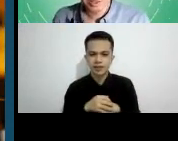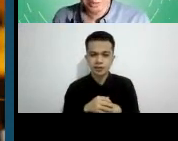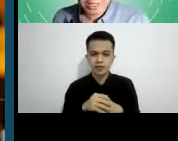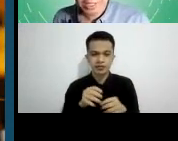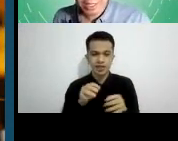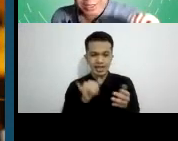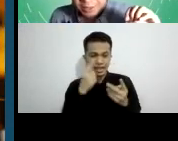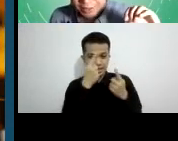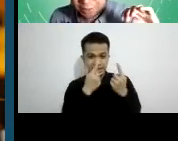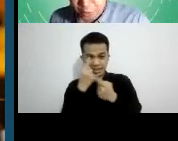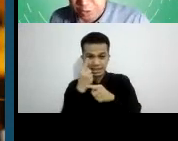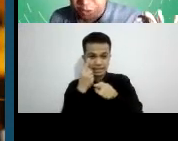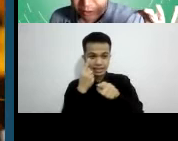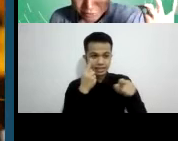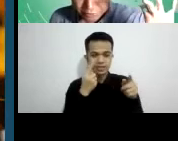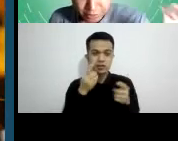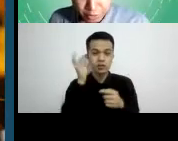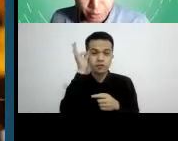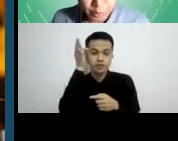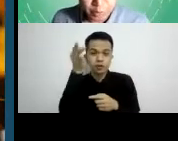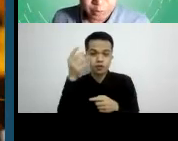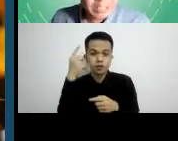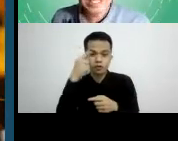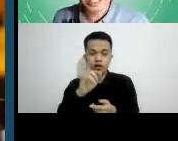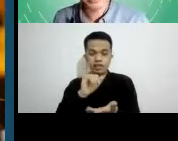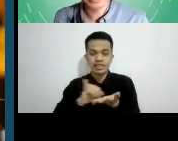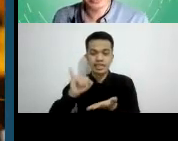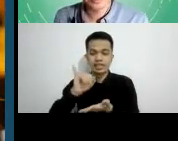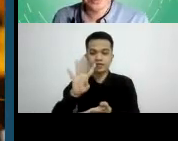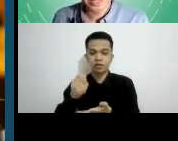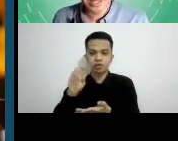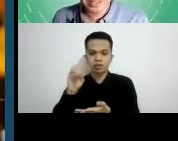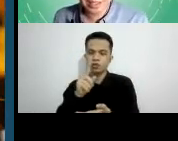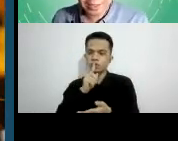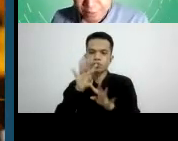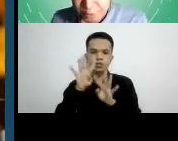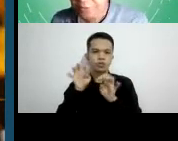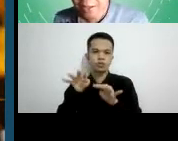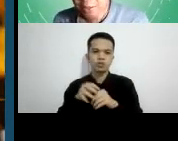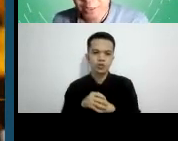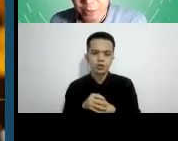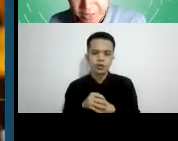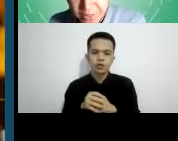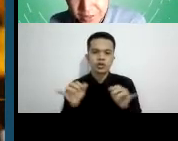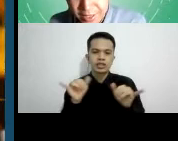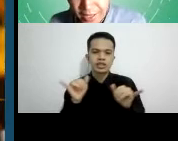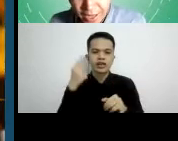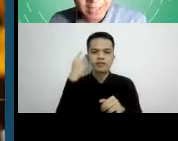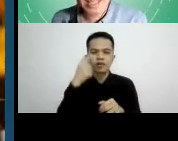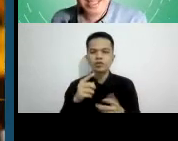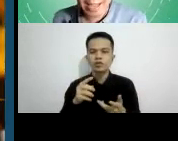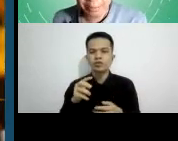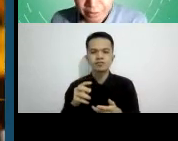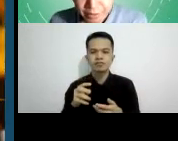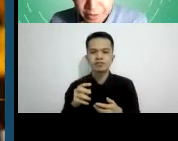technologies, we see that the future of Industry 4.0 really is uncertain. And it's sort of like the Wild West.